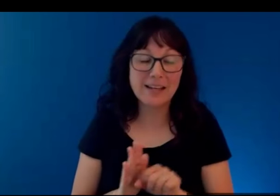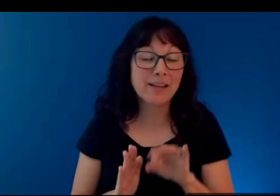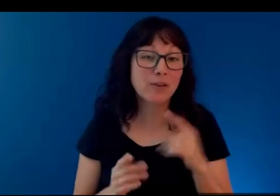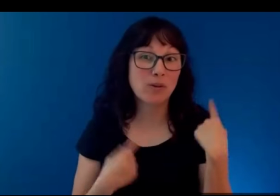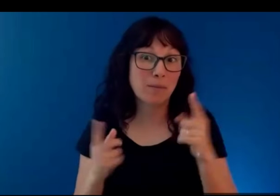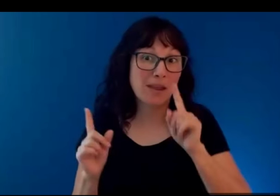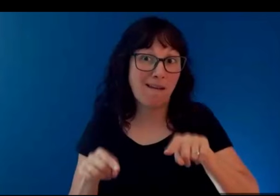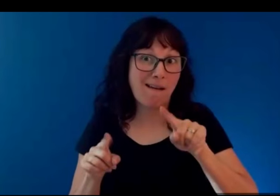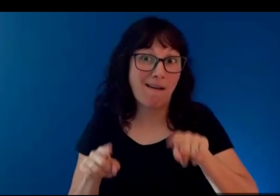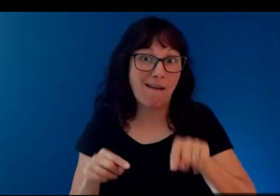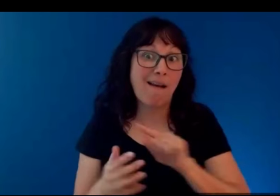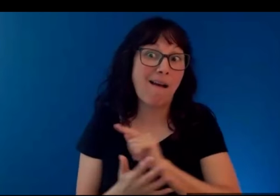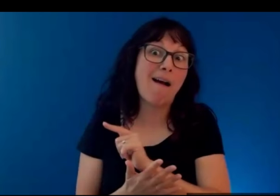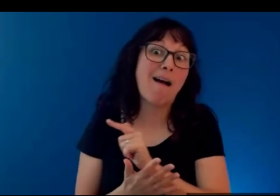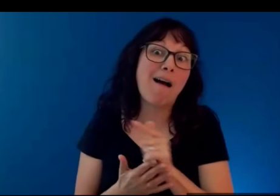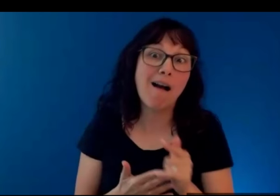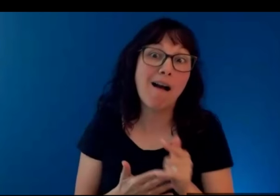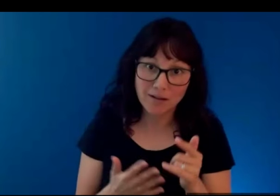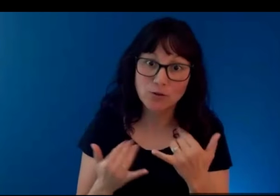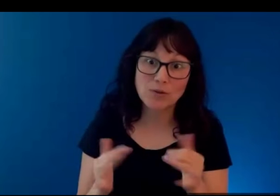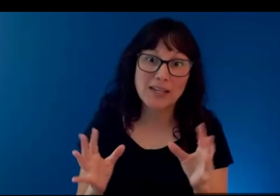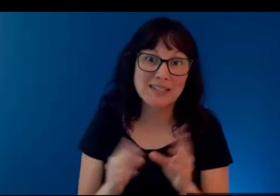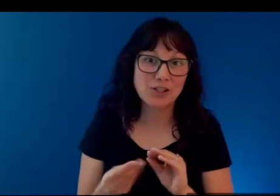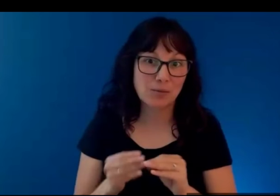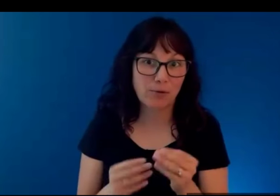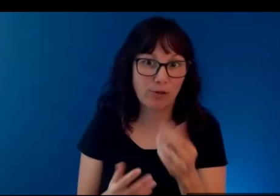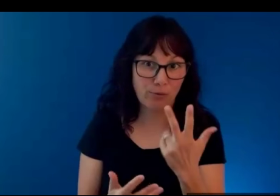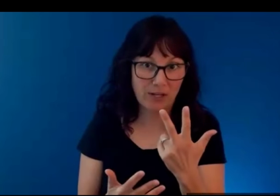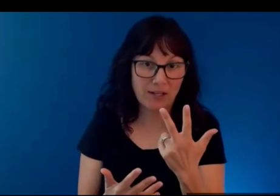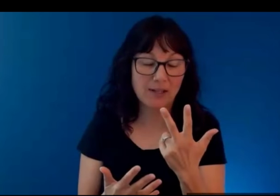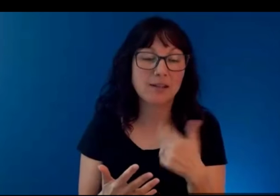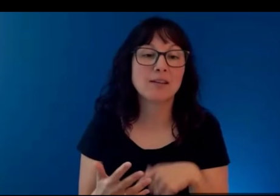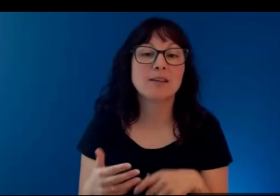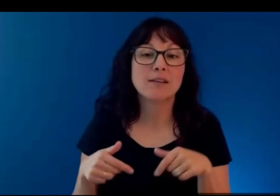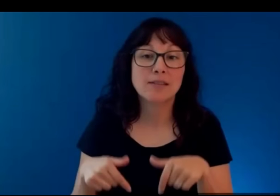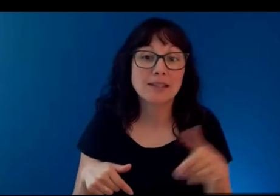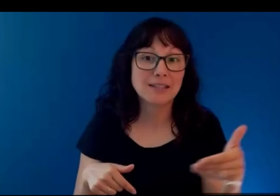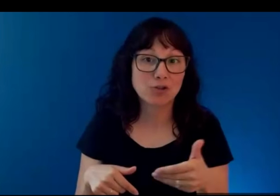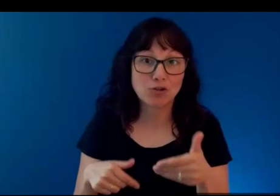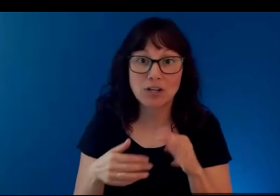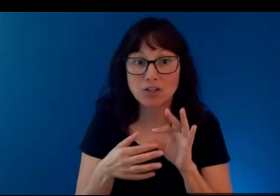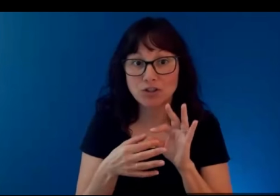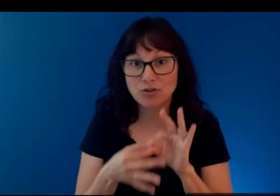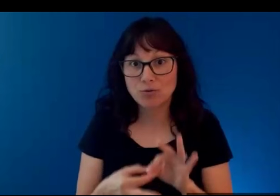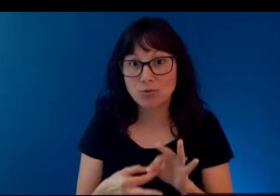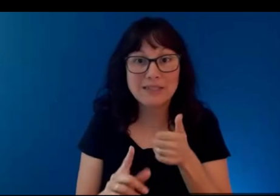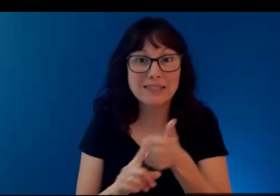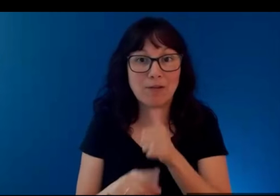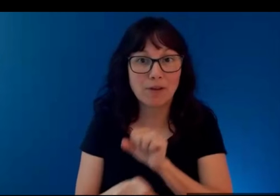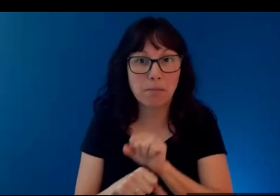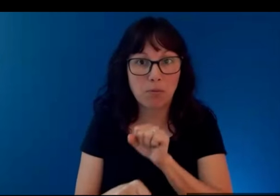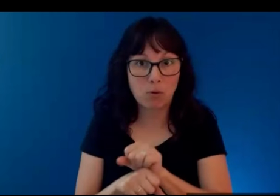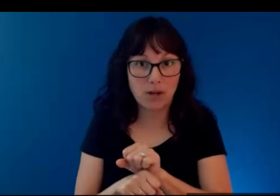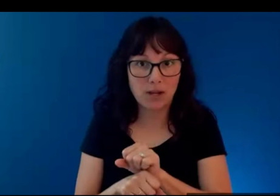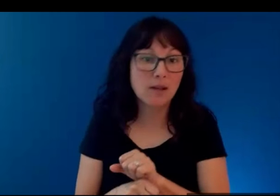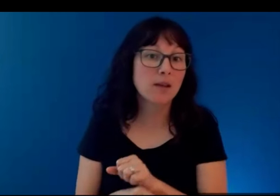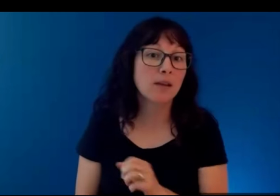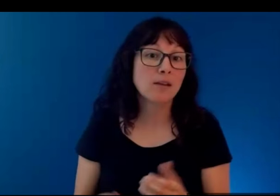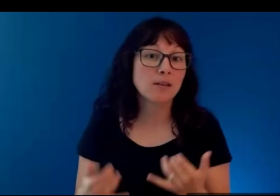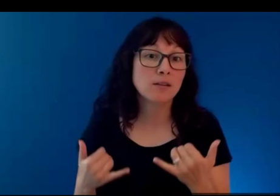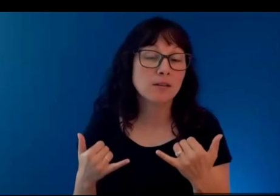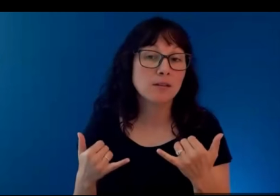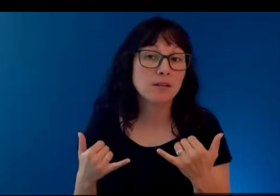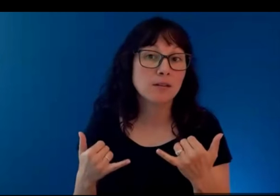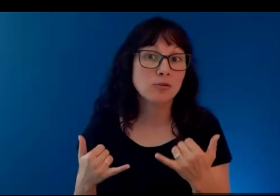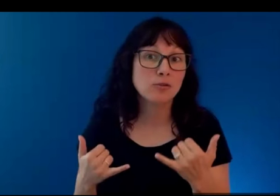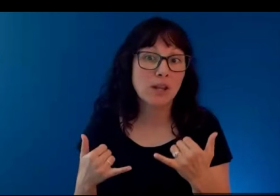our sessions, today's session is session 3, and this is an introduction to self-employment. And today